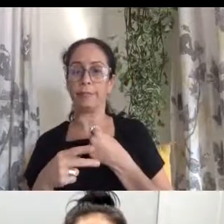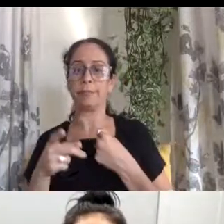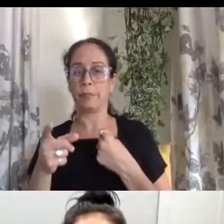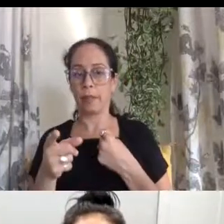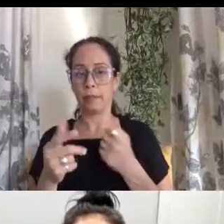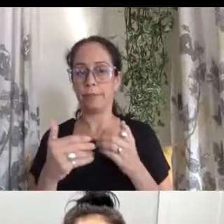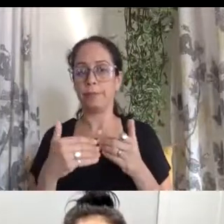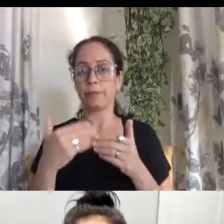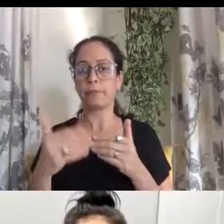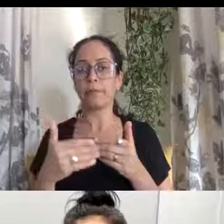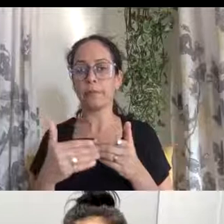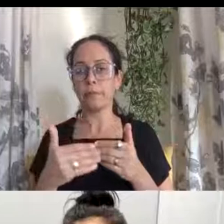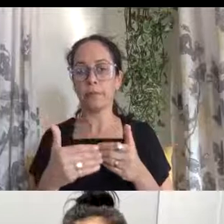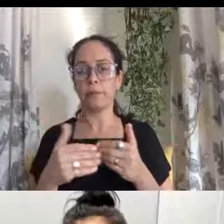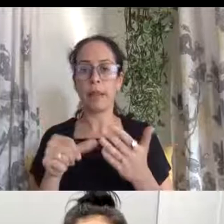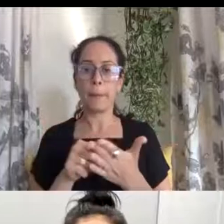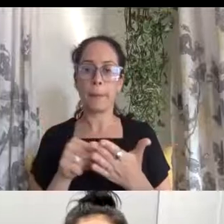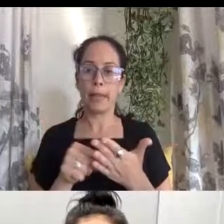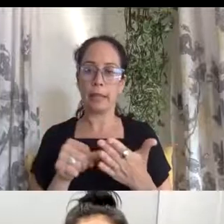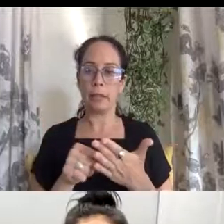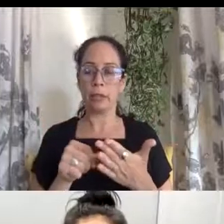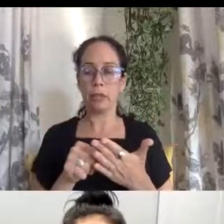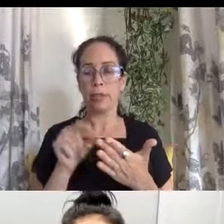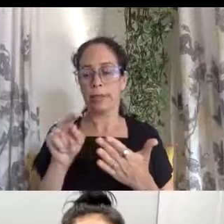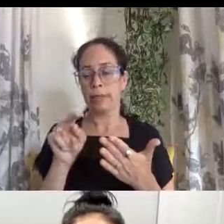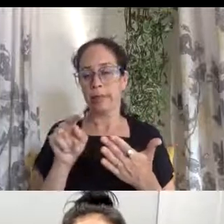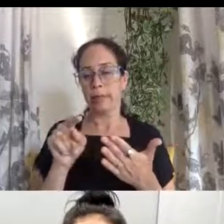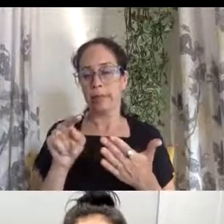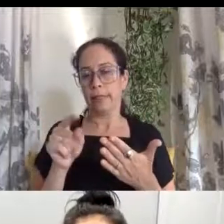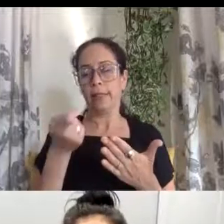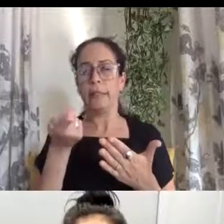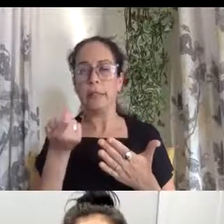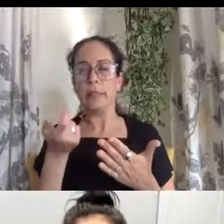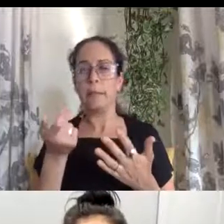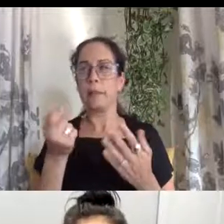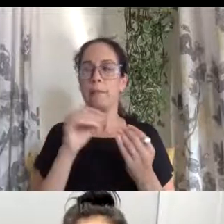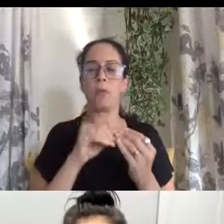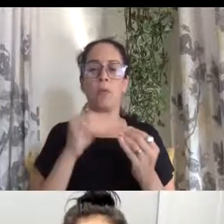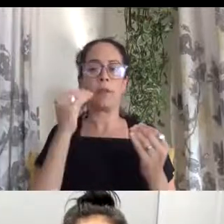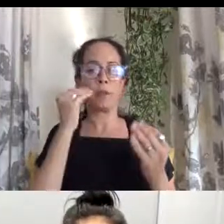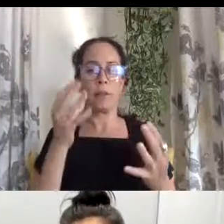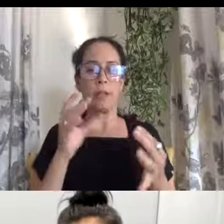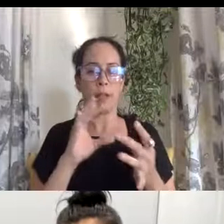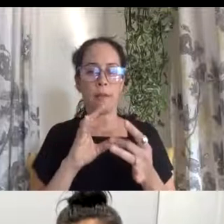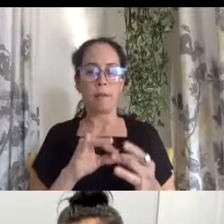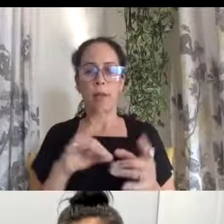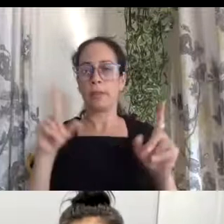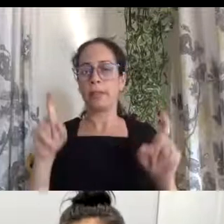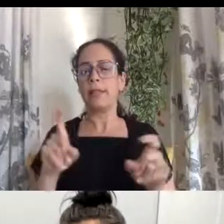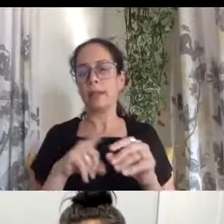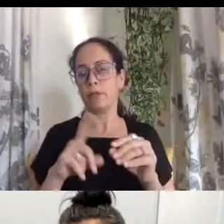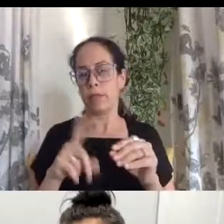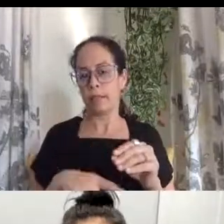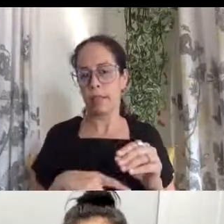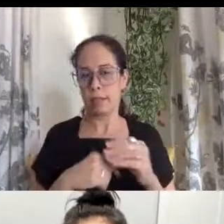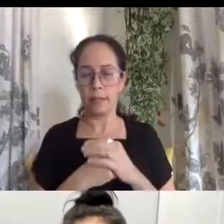to a page where they will have a little bit more information about what the test result